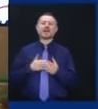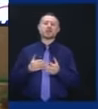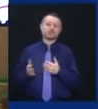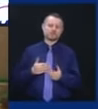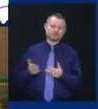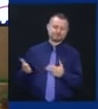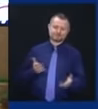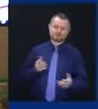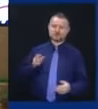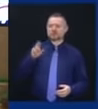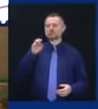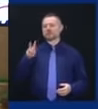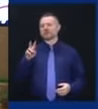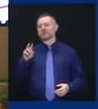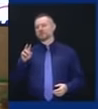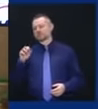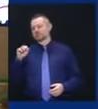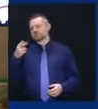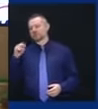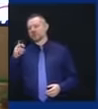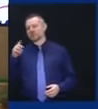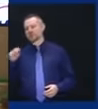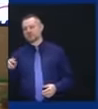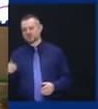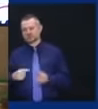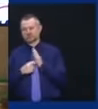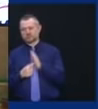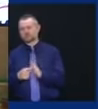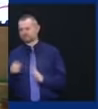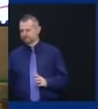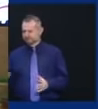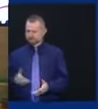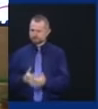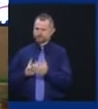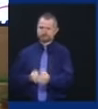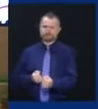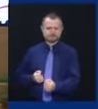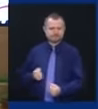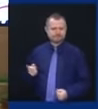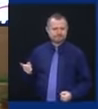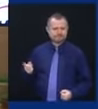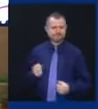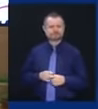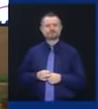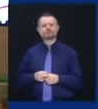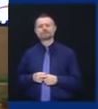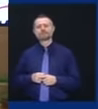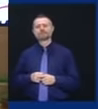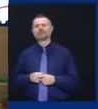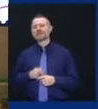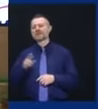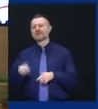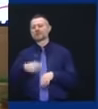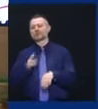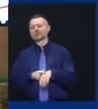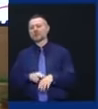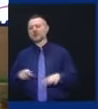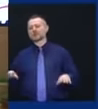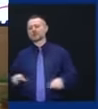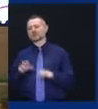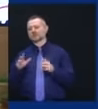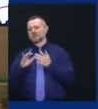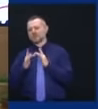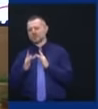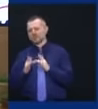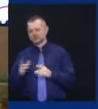has demonstrated his belief by his action. Last point, National Action Network.